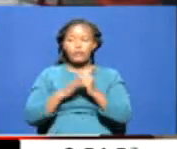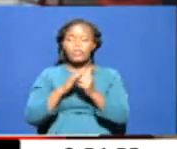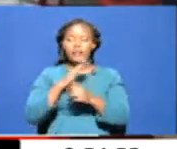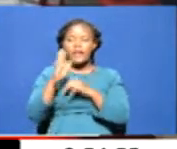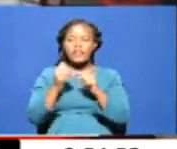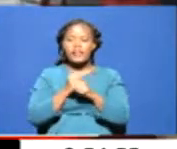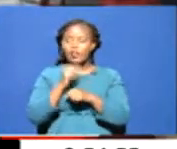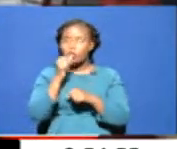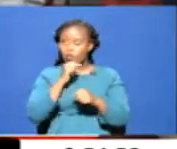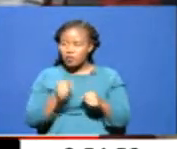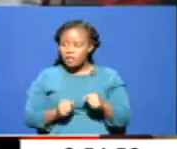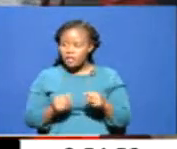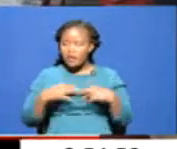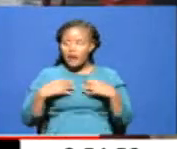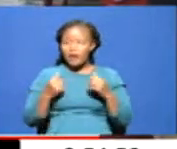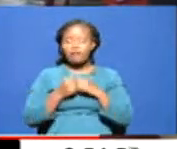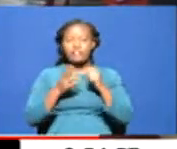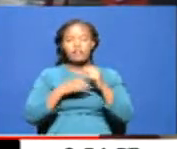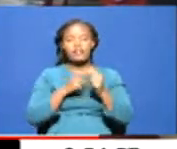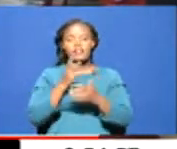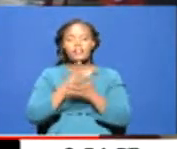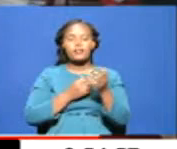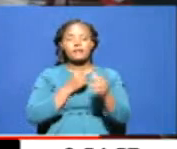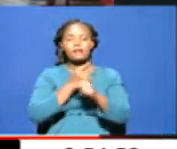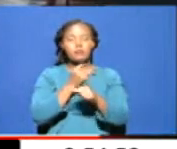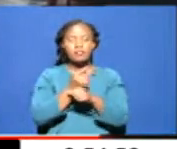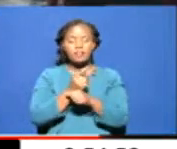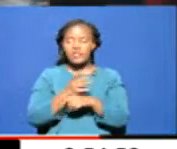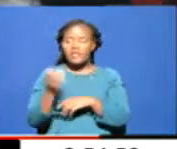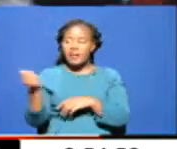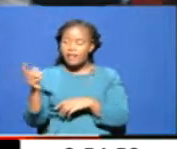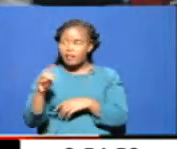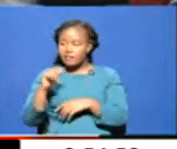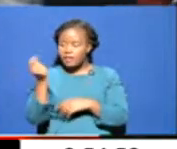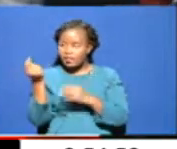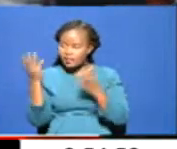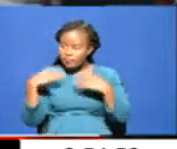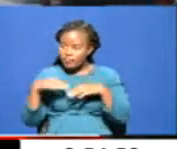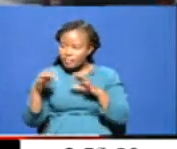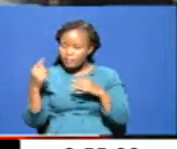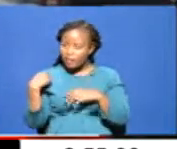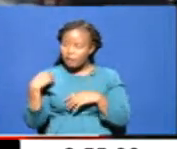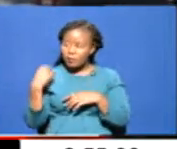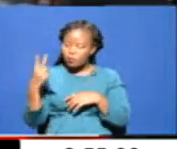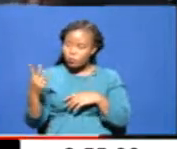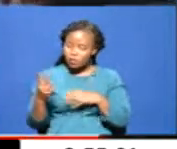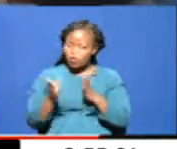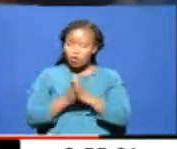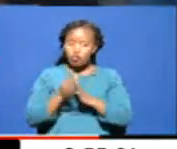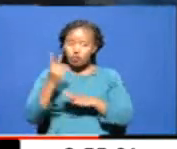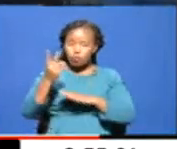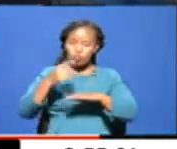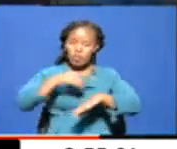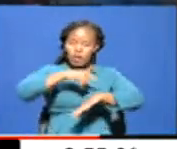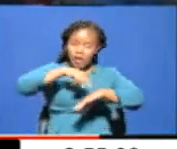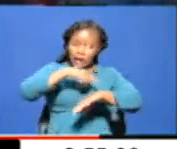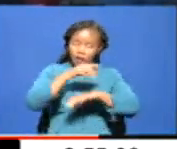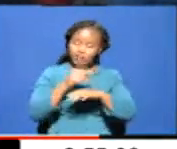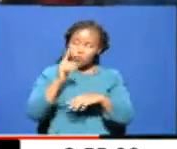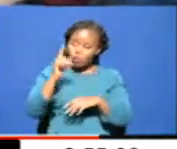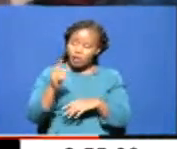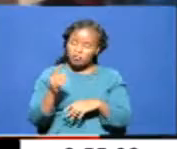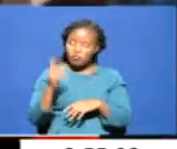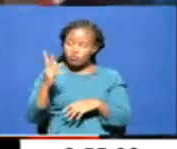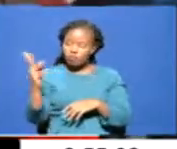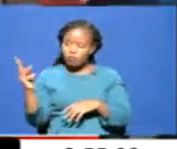by 17 seconds. Samuel Lemoy from Kenya finished second, improving his personal best from 2 hours 12.14 minutes to